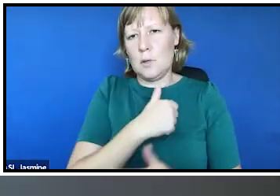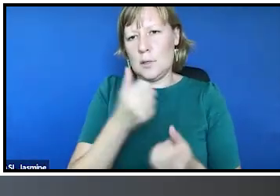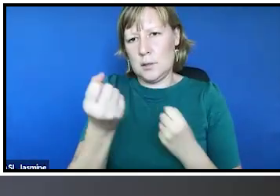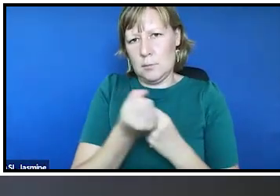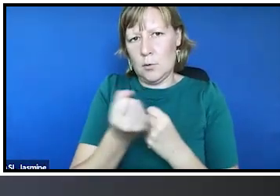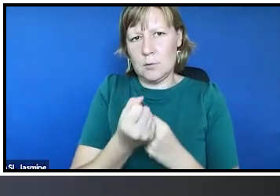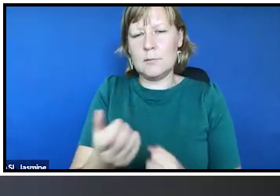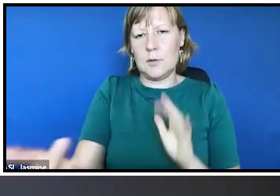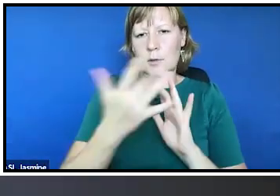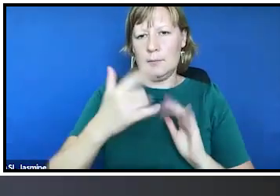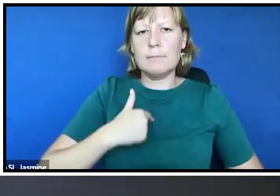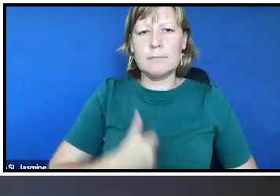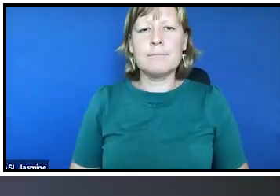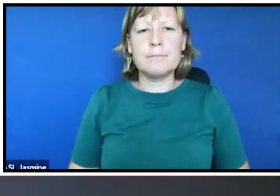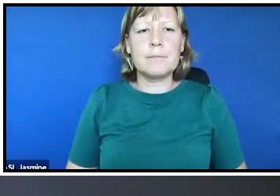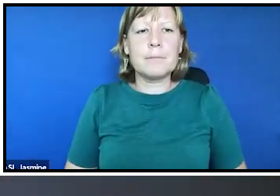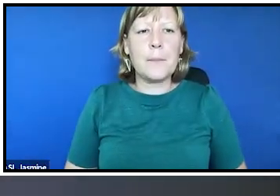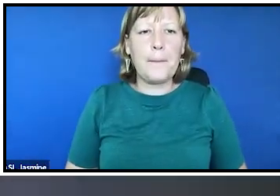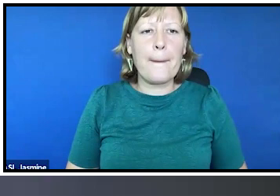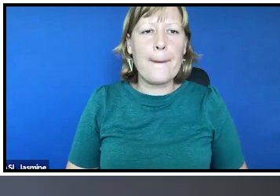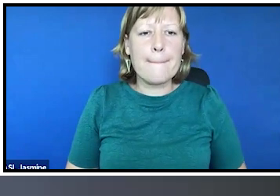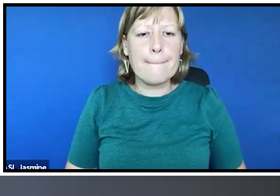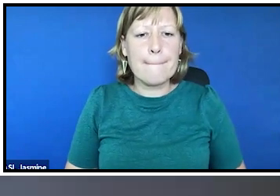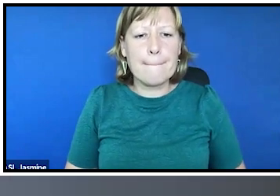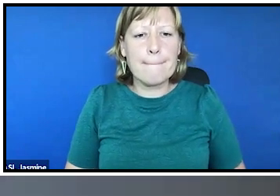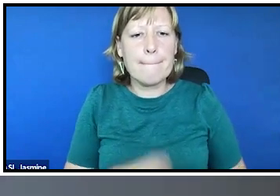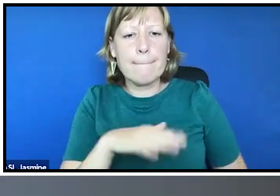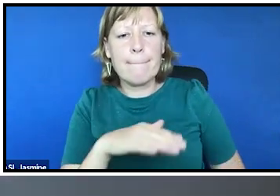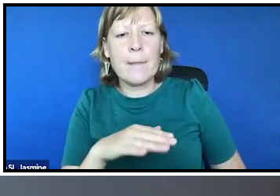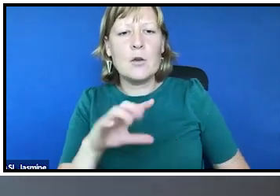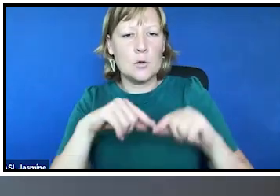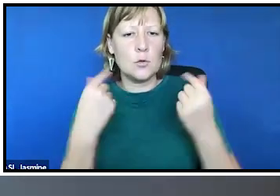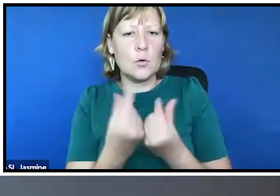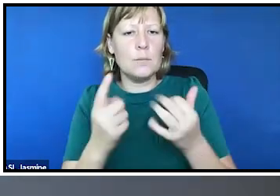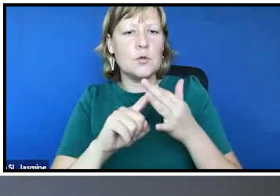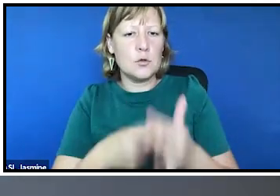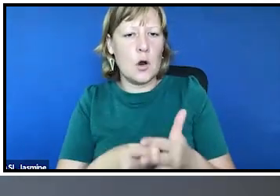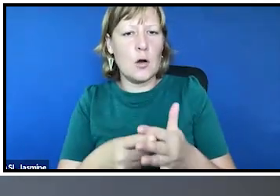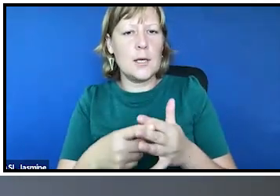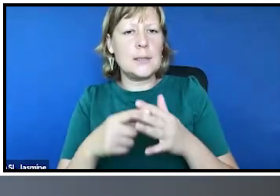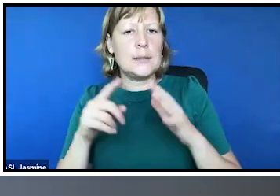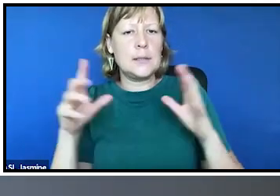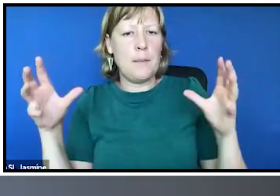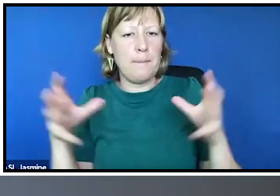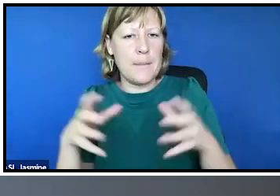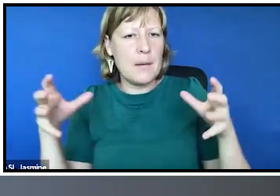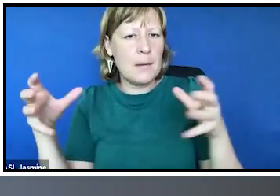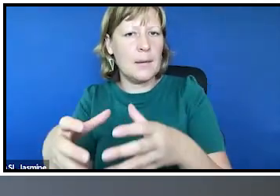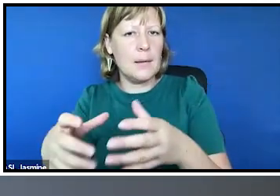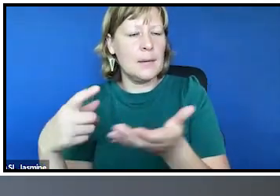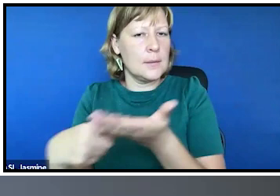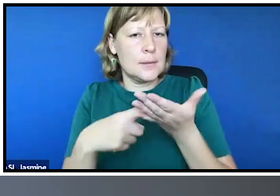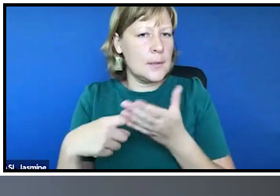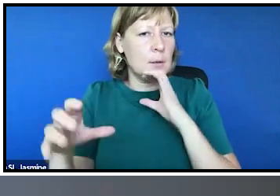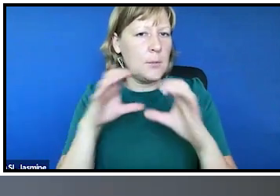Heather, if I may, there is a group starting to meet to talk about communication needs. And there